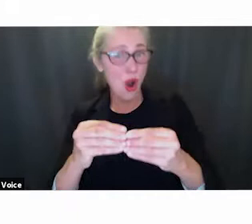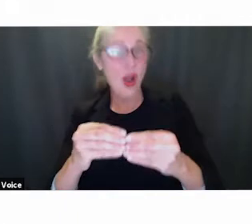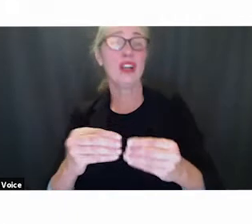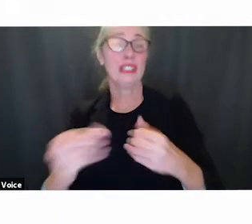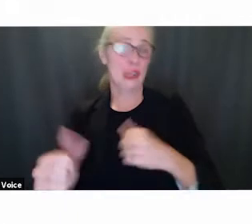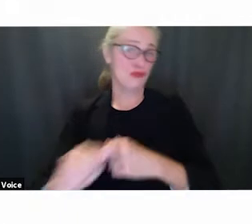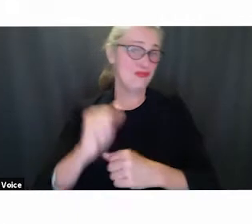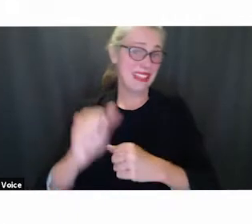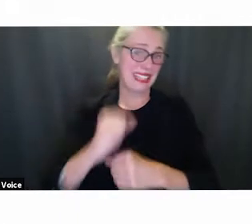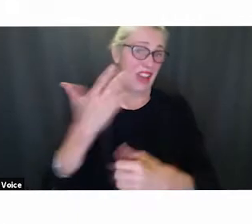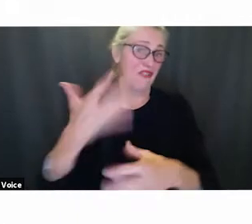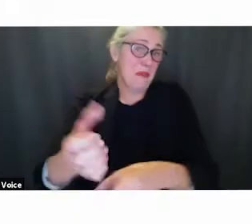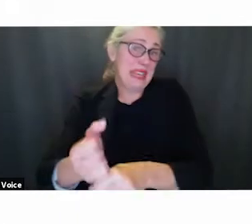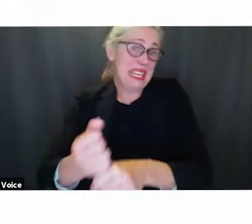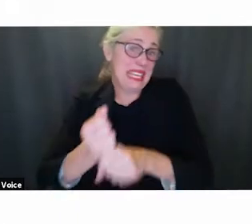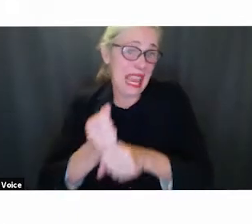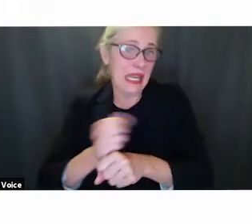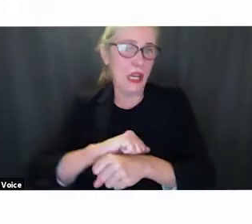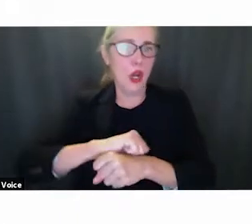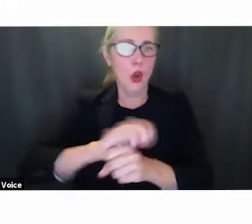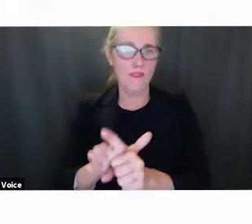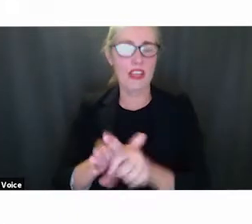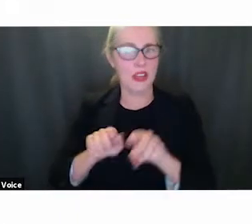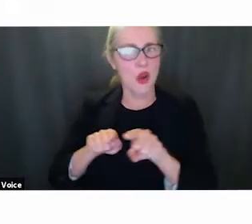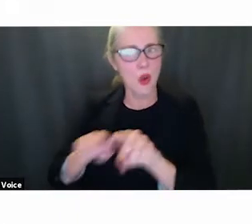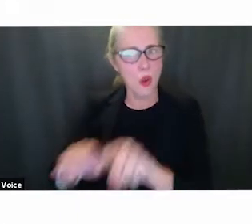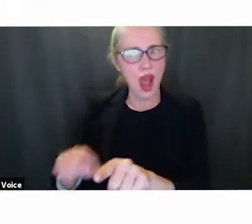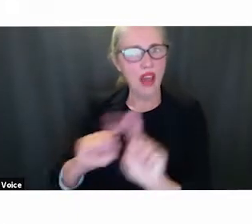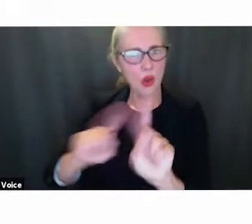obviously, healthcare workers fall into this category.